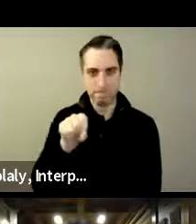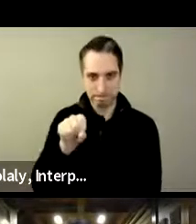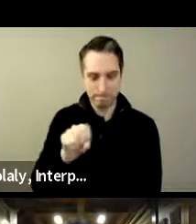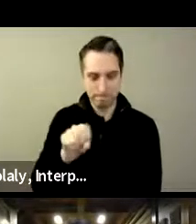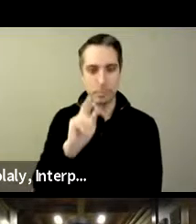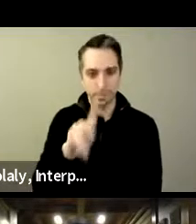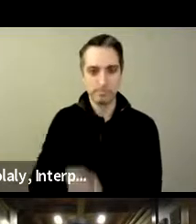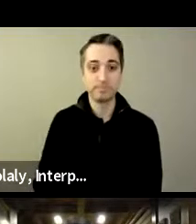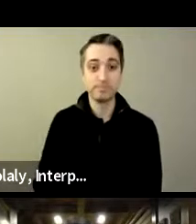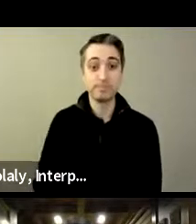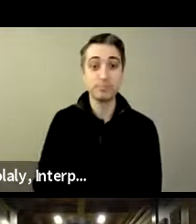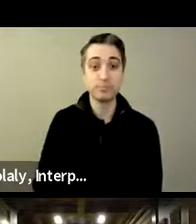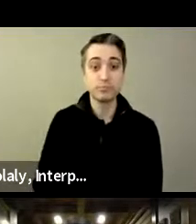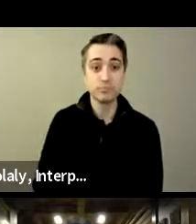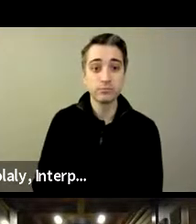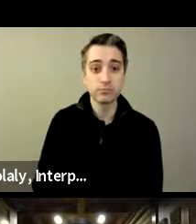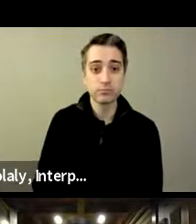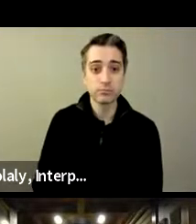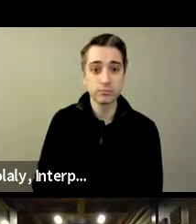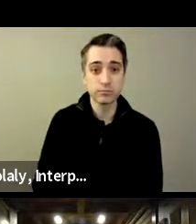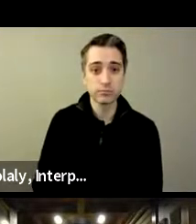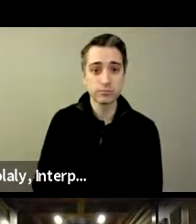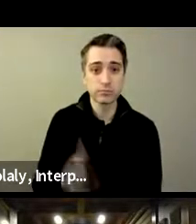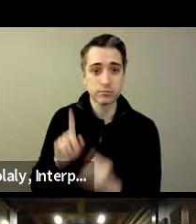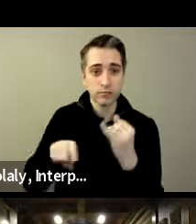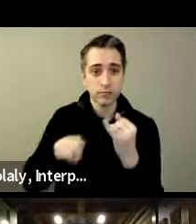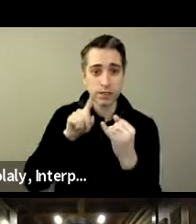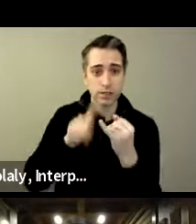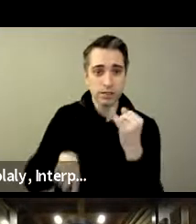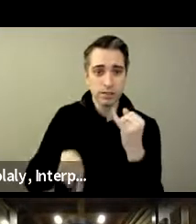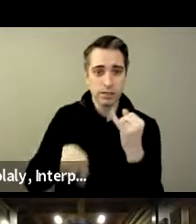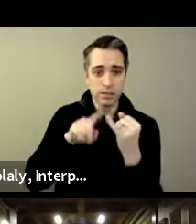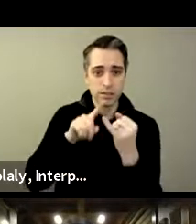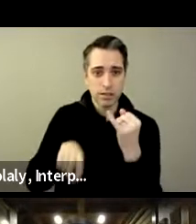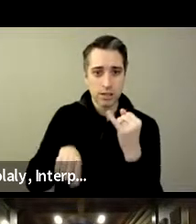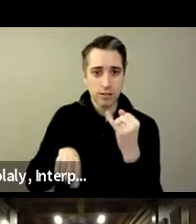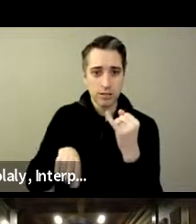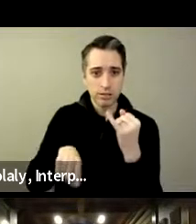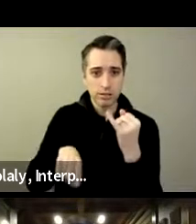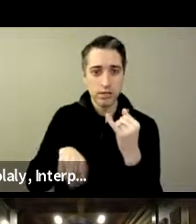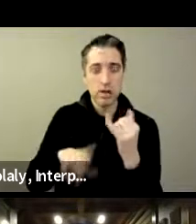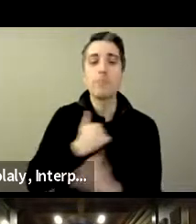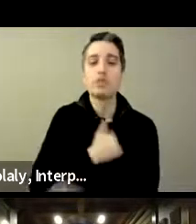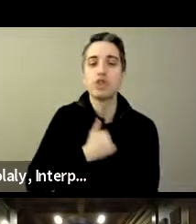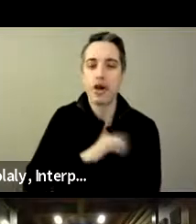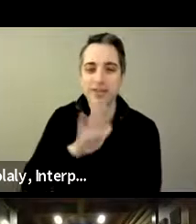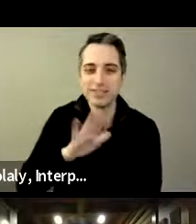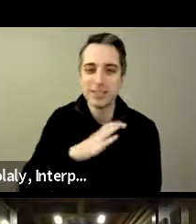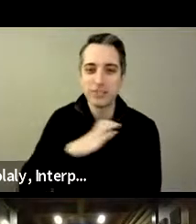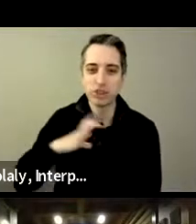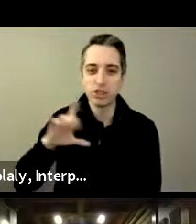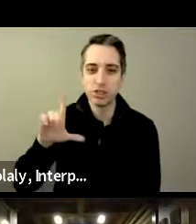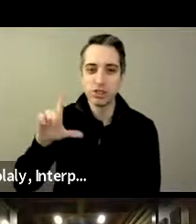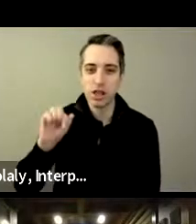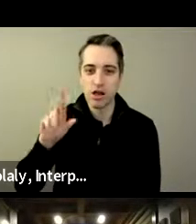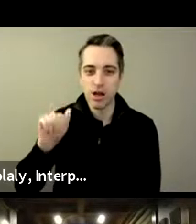Okay. The last item is that we need to select, Commissioner Lara, yeah.